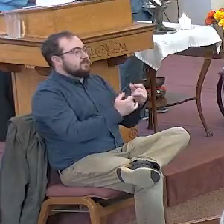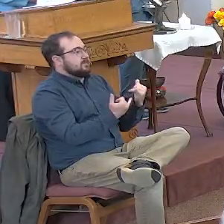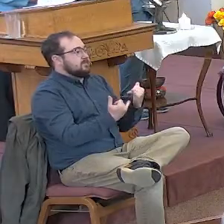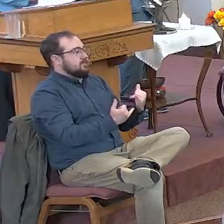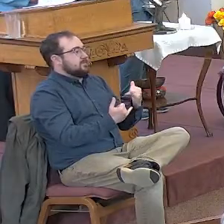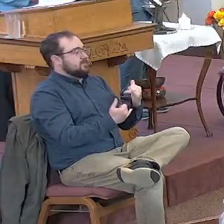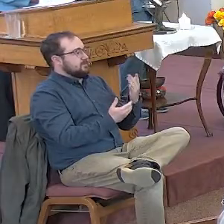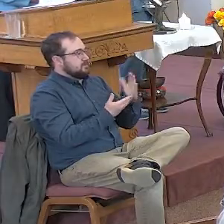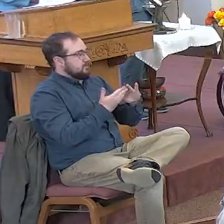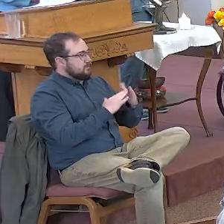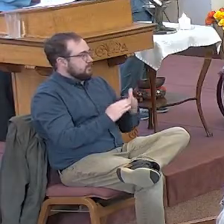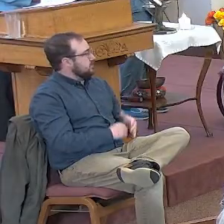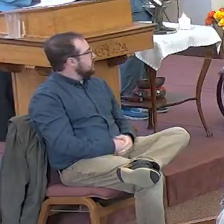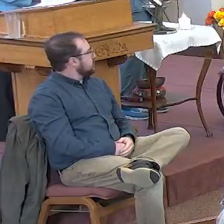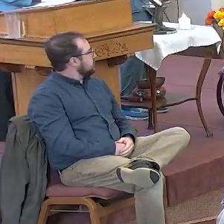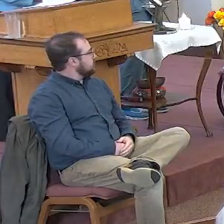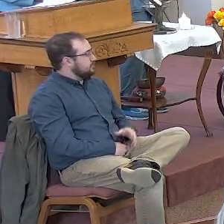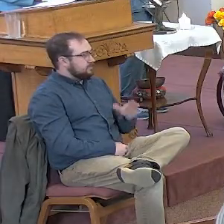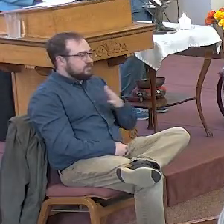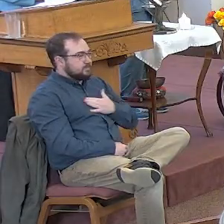community?